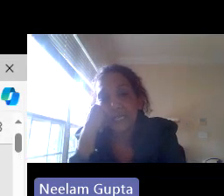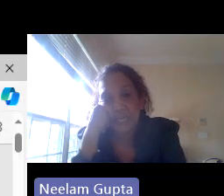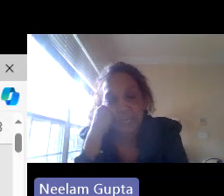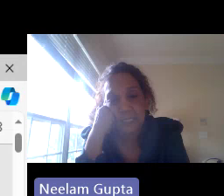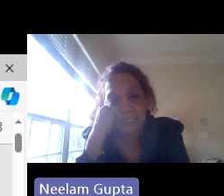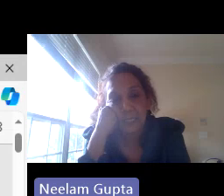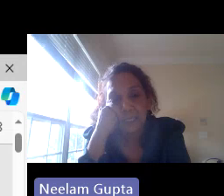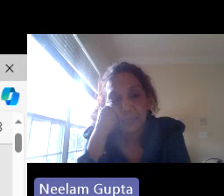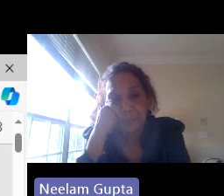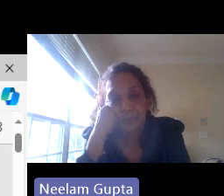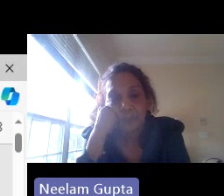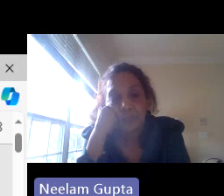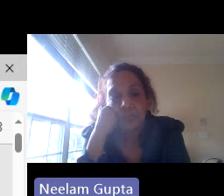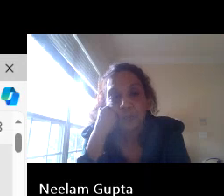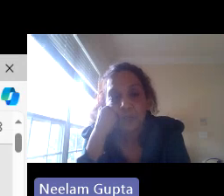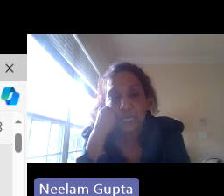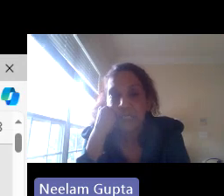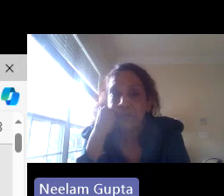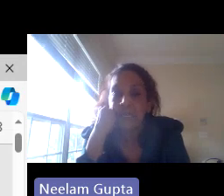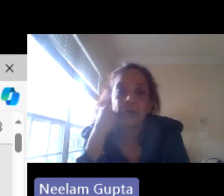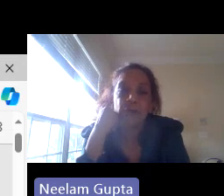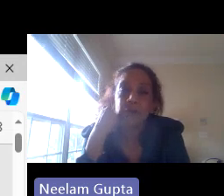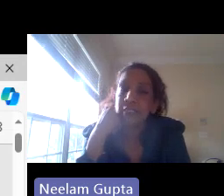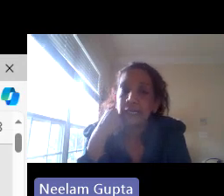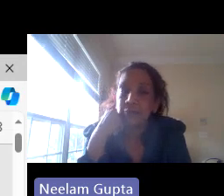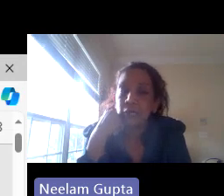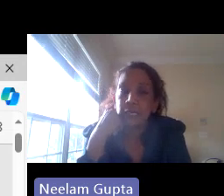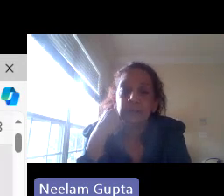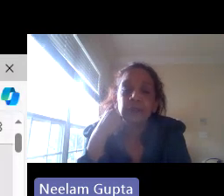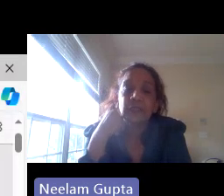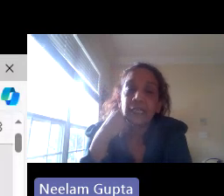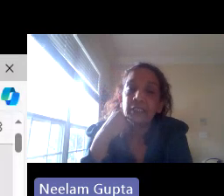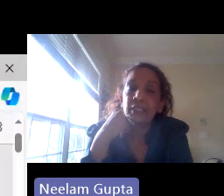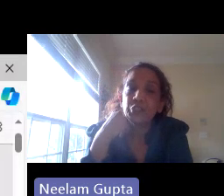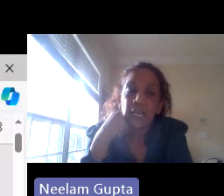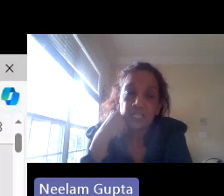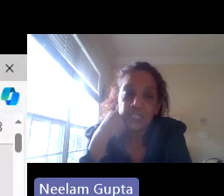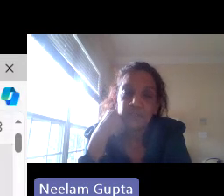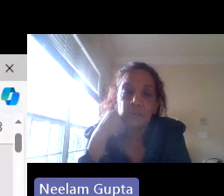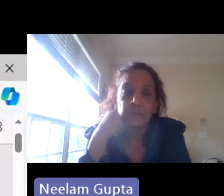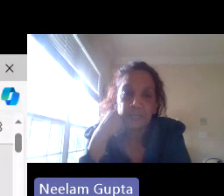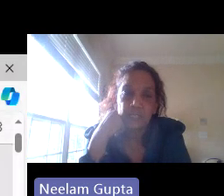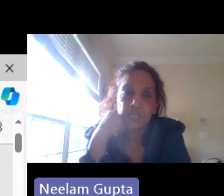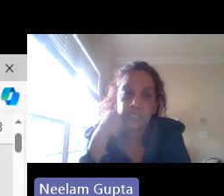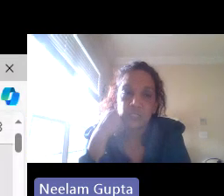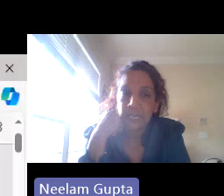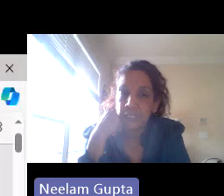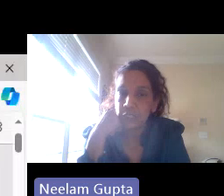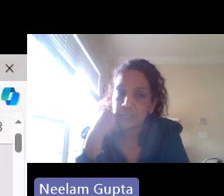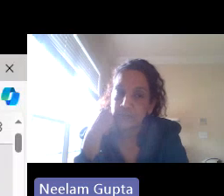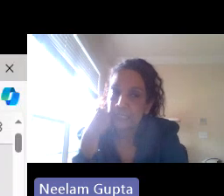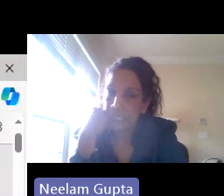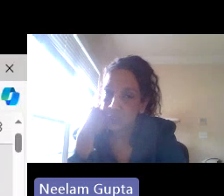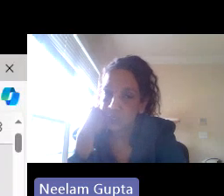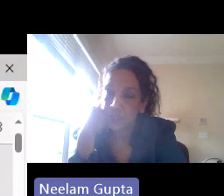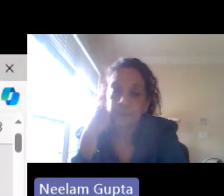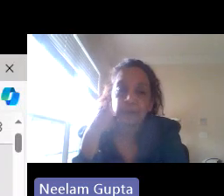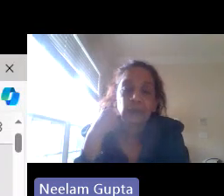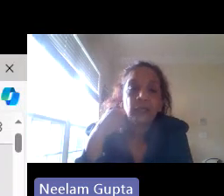would highly recommend reading the very first item on it. That is the changes from previous year's grants, terms,